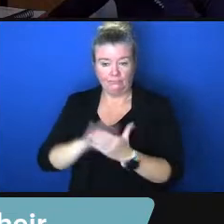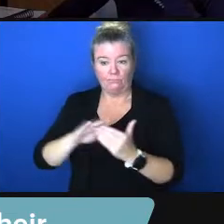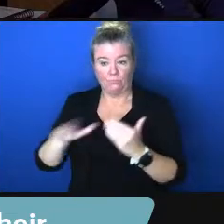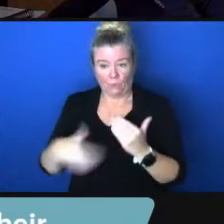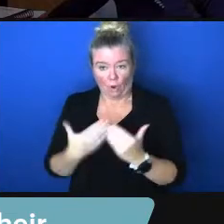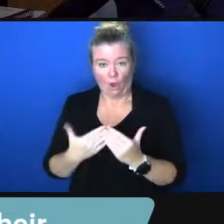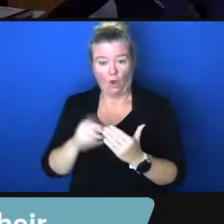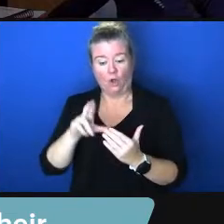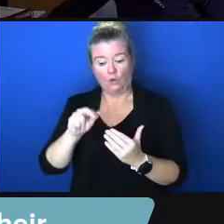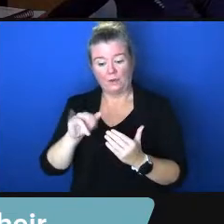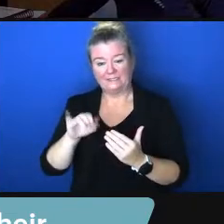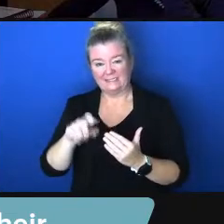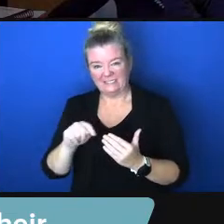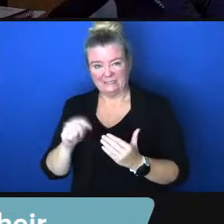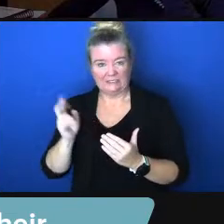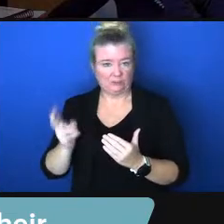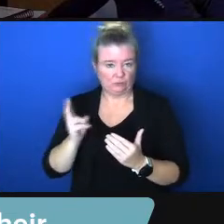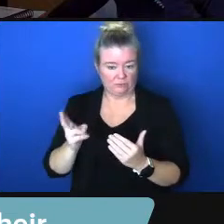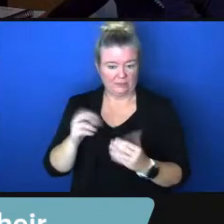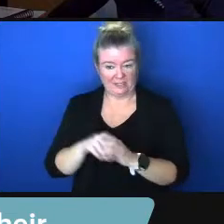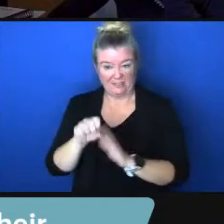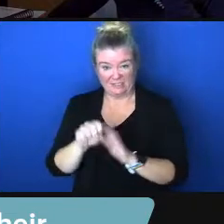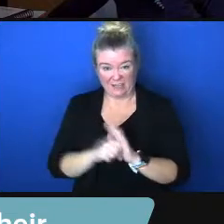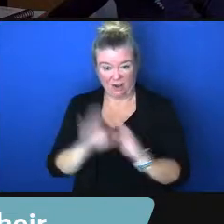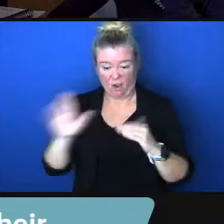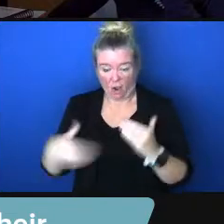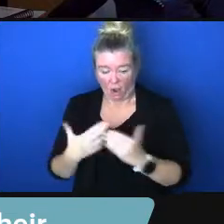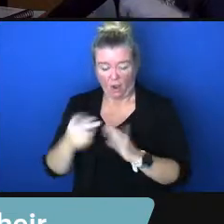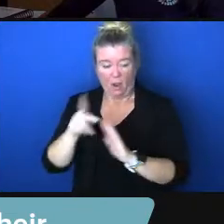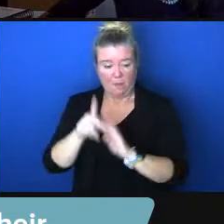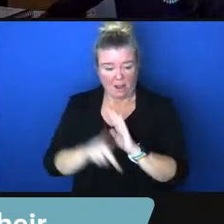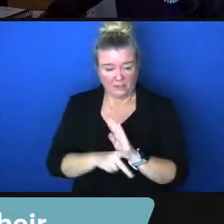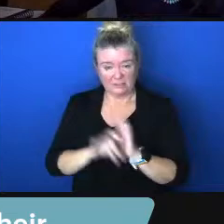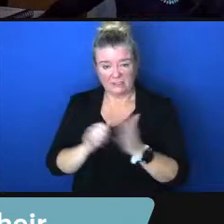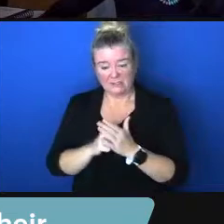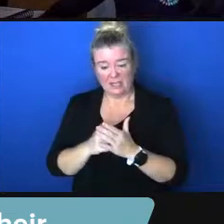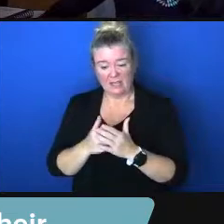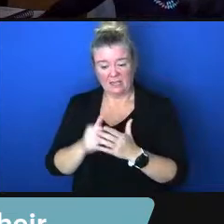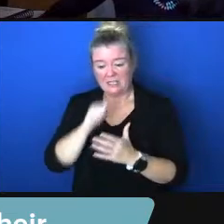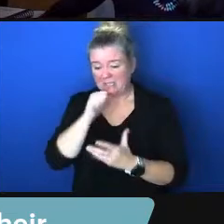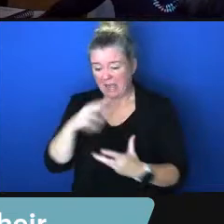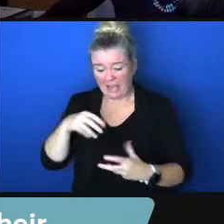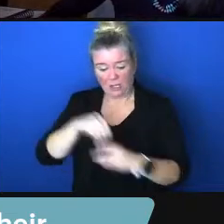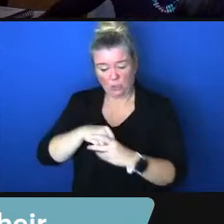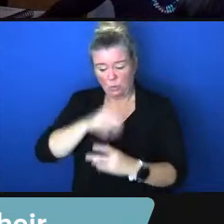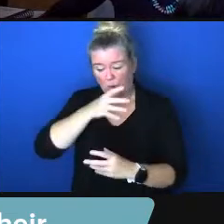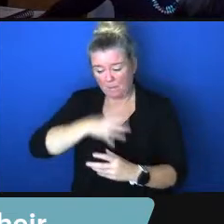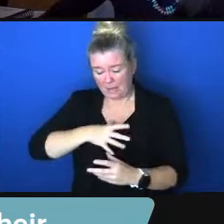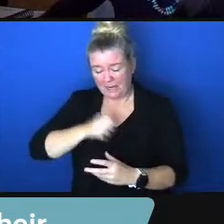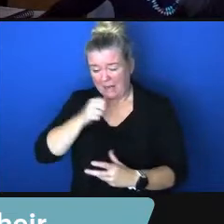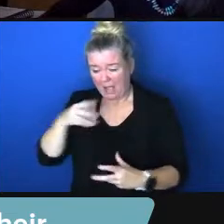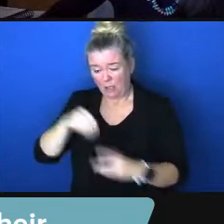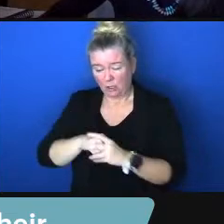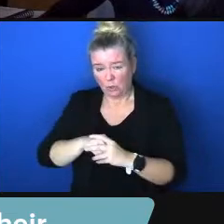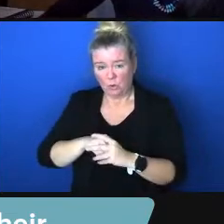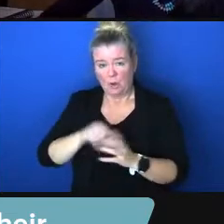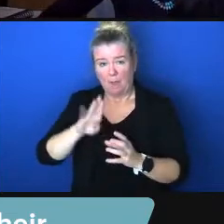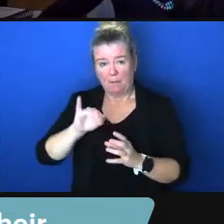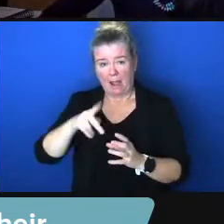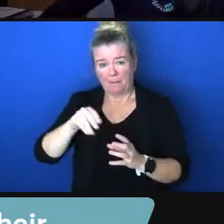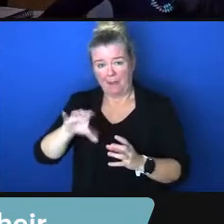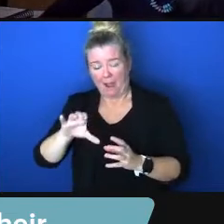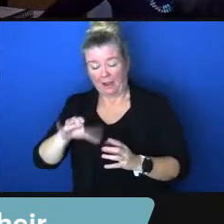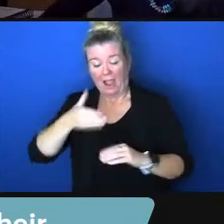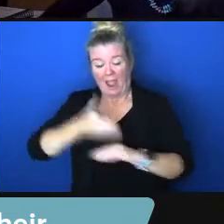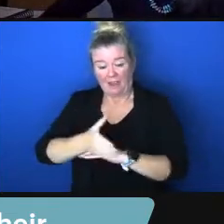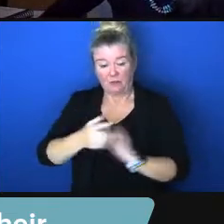the racist history in the state, all the policies that excluded women, that excluded people of color. And once you lay